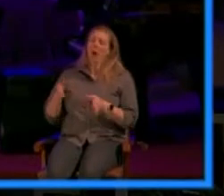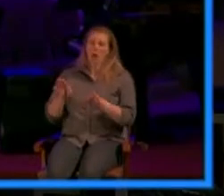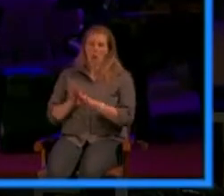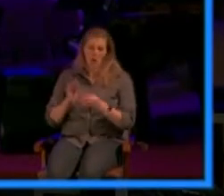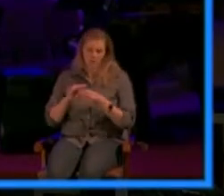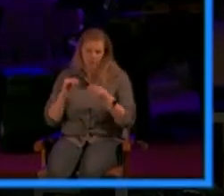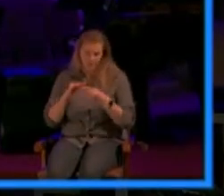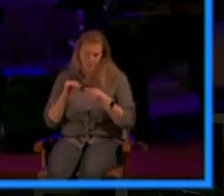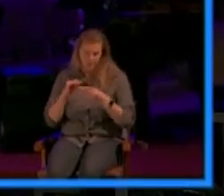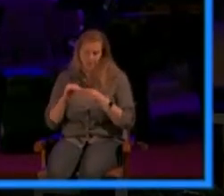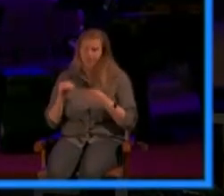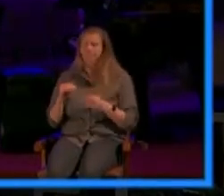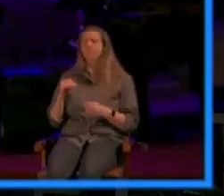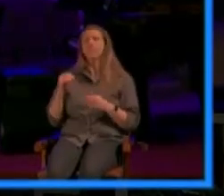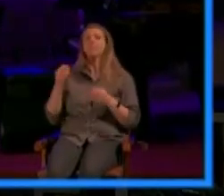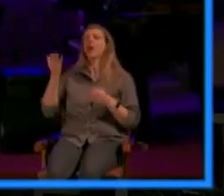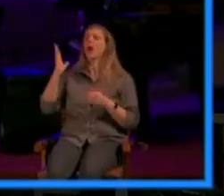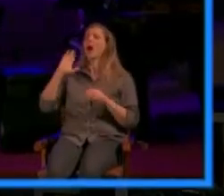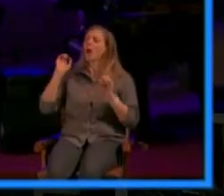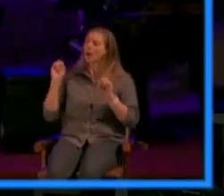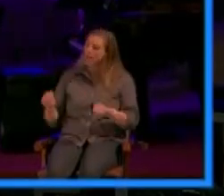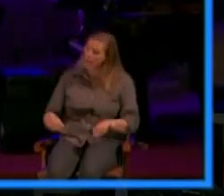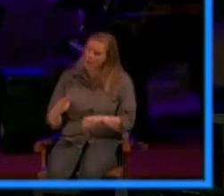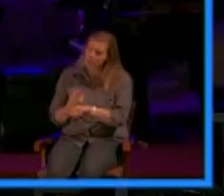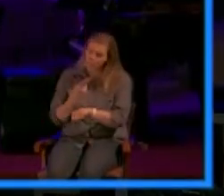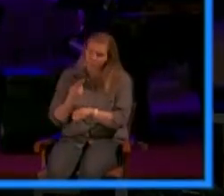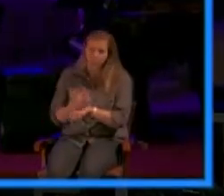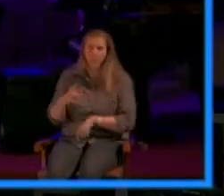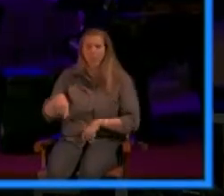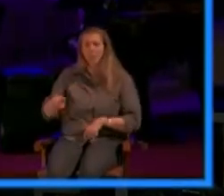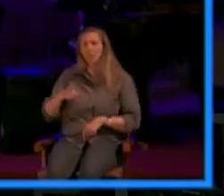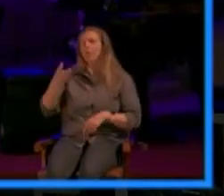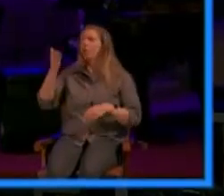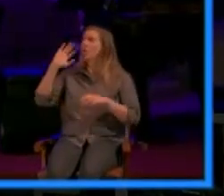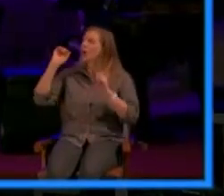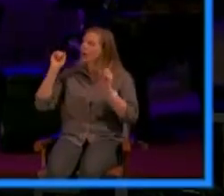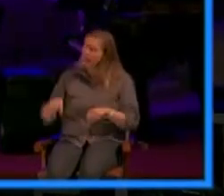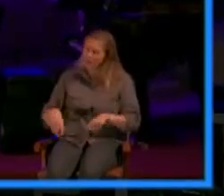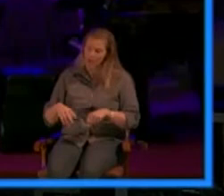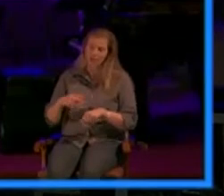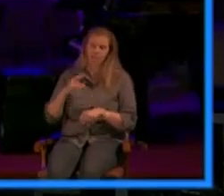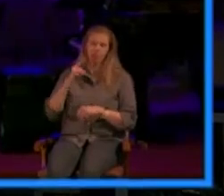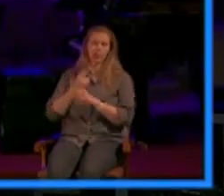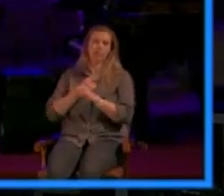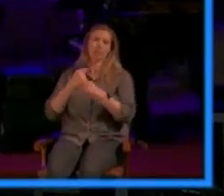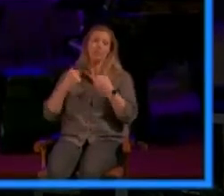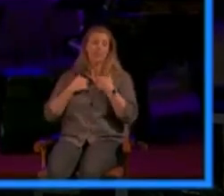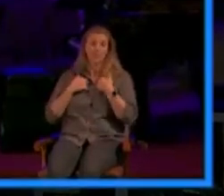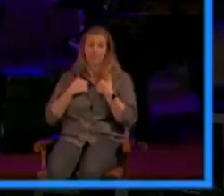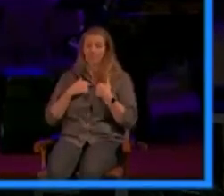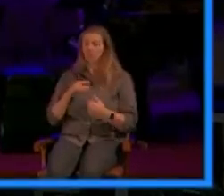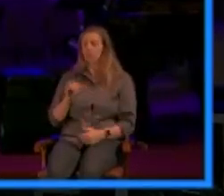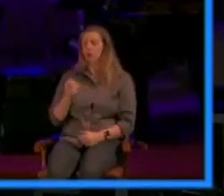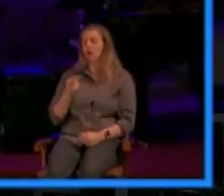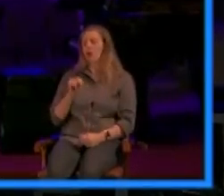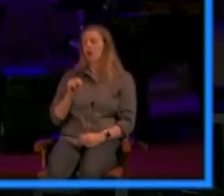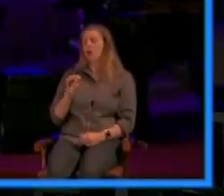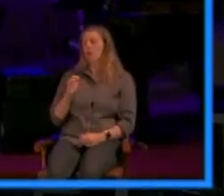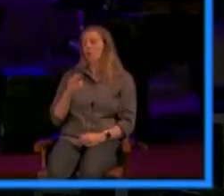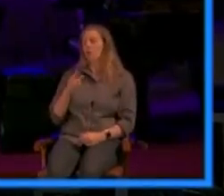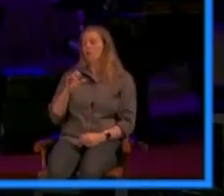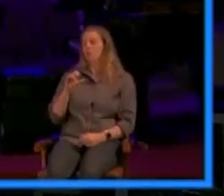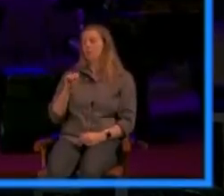can use me if we will take this seriously. John Chrysostom was one of the early church fathers. He lived